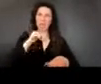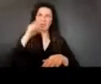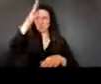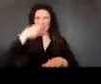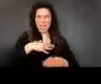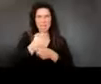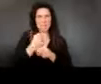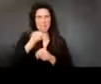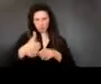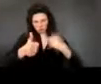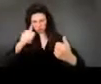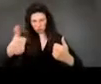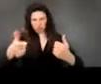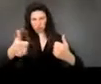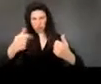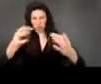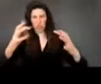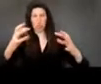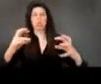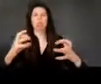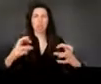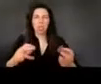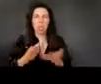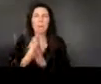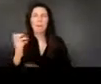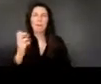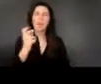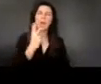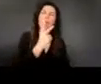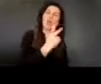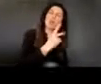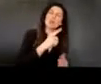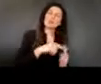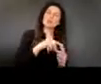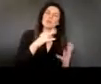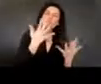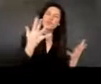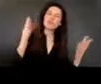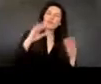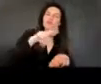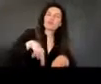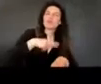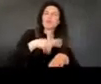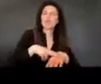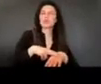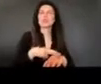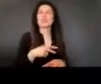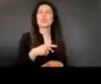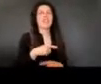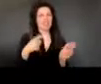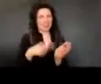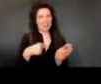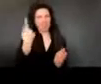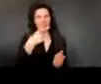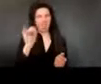very sort of, I guess, almost apocalyptic or sort of natural about those sites in particular, where